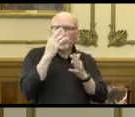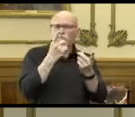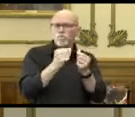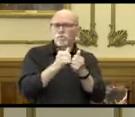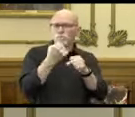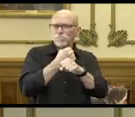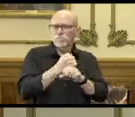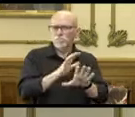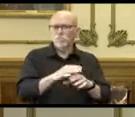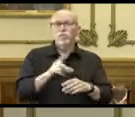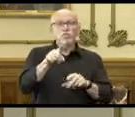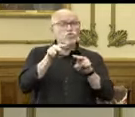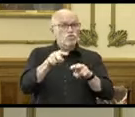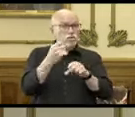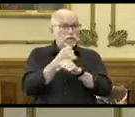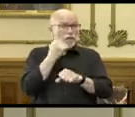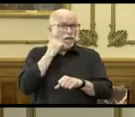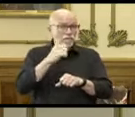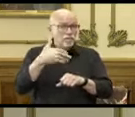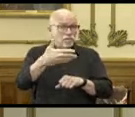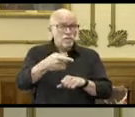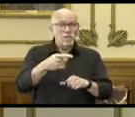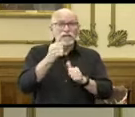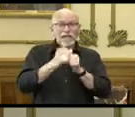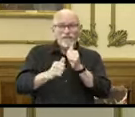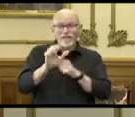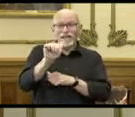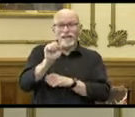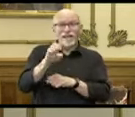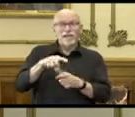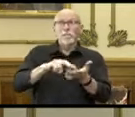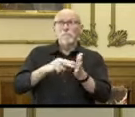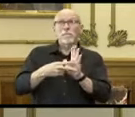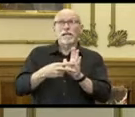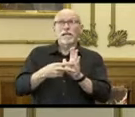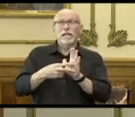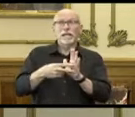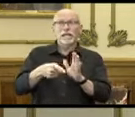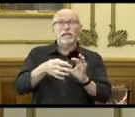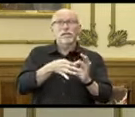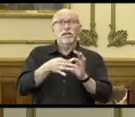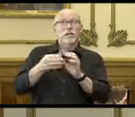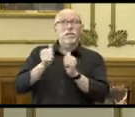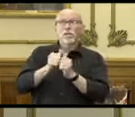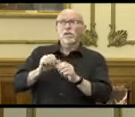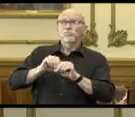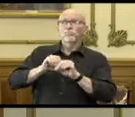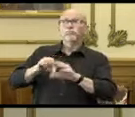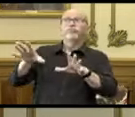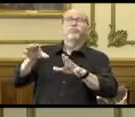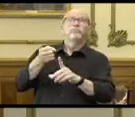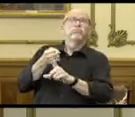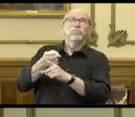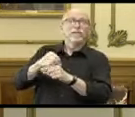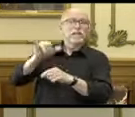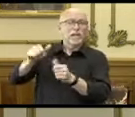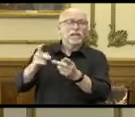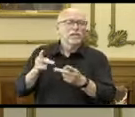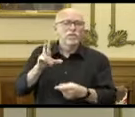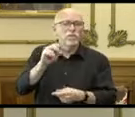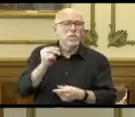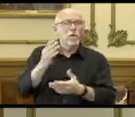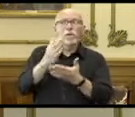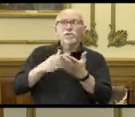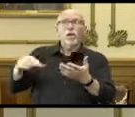when you look at the data, every resident case does not necessarily correlate with an outbreak in that facility. Many